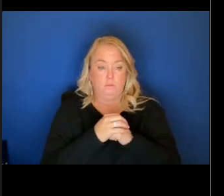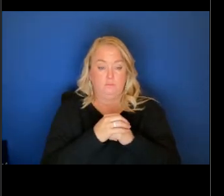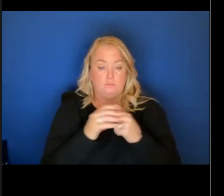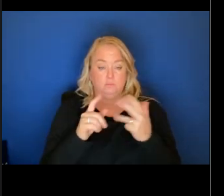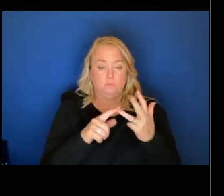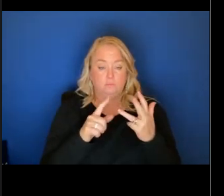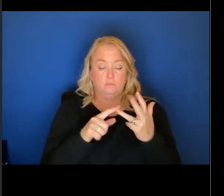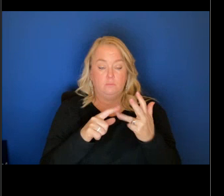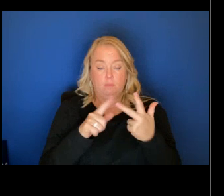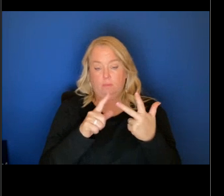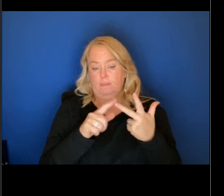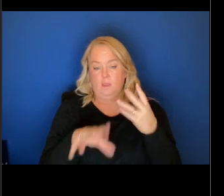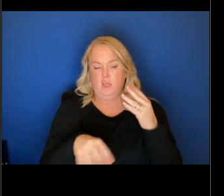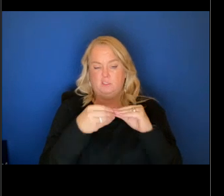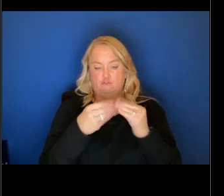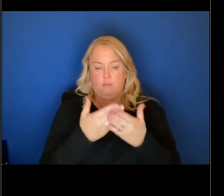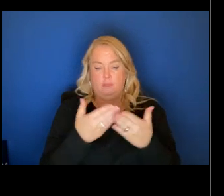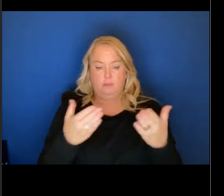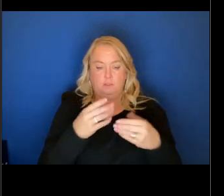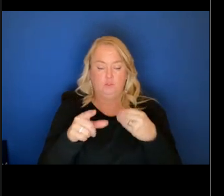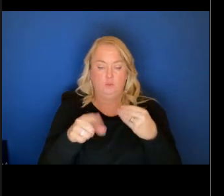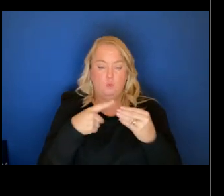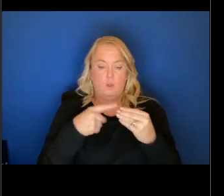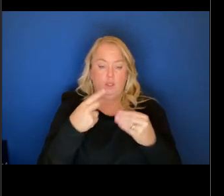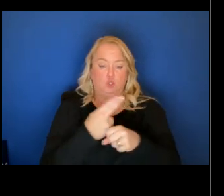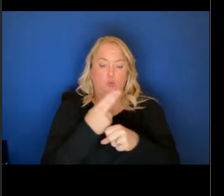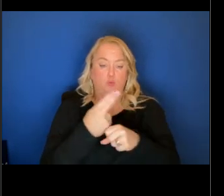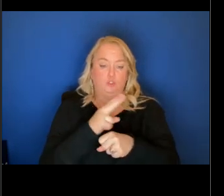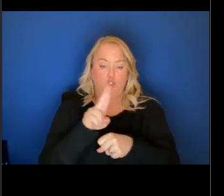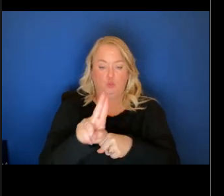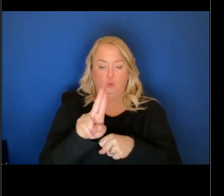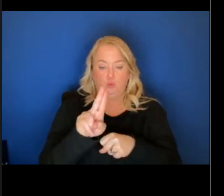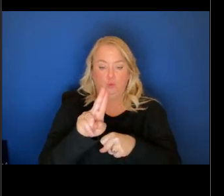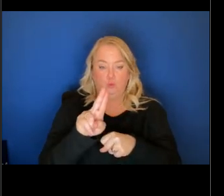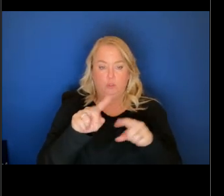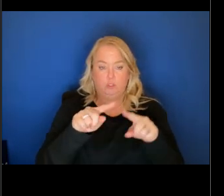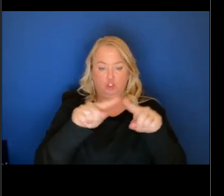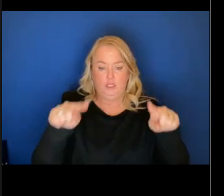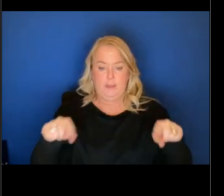And additional specifications when a U-shaped kitchen is planned.